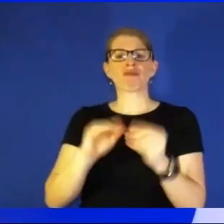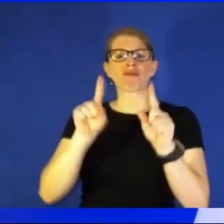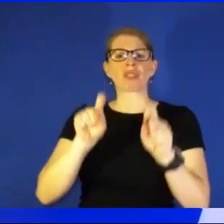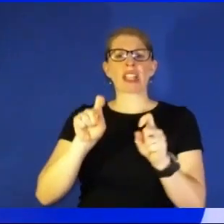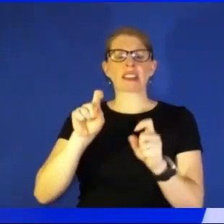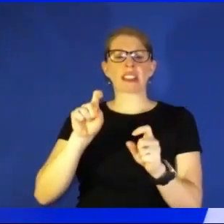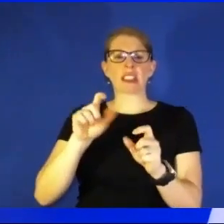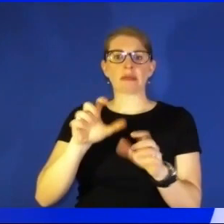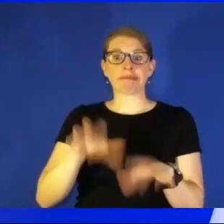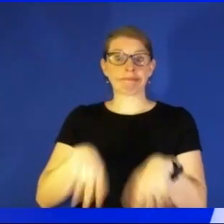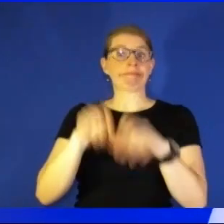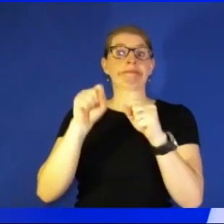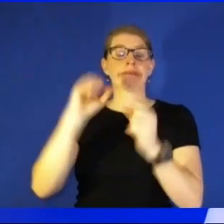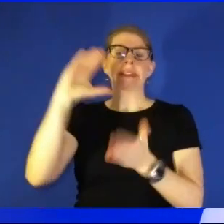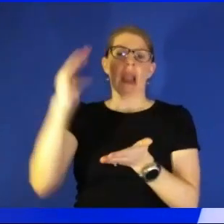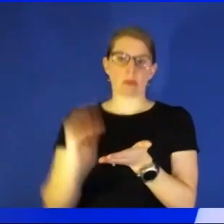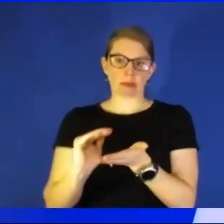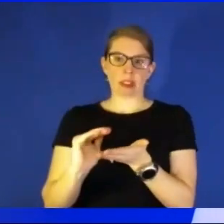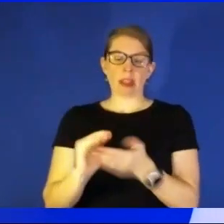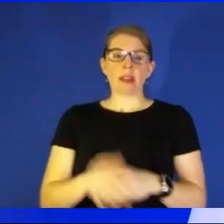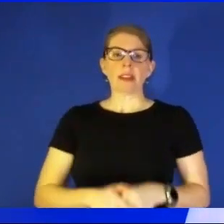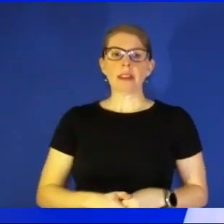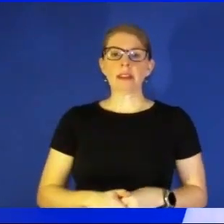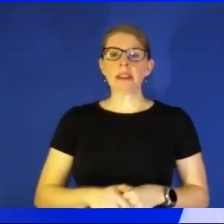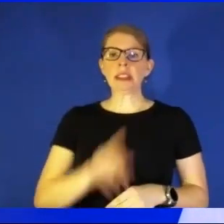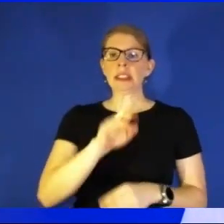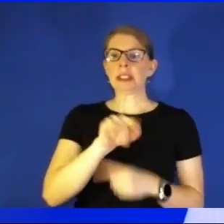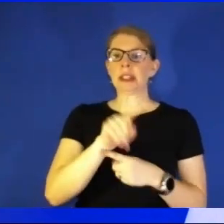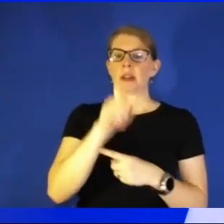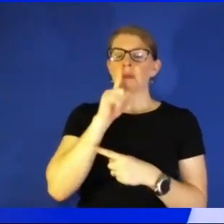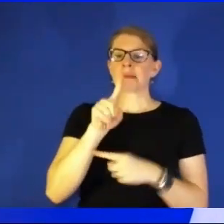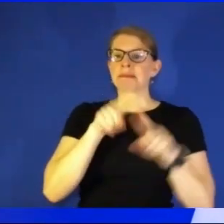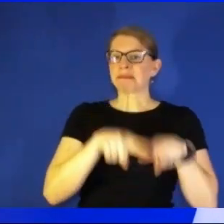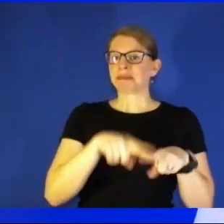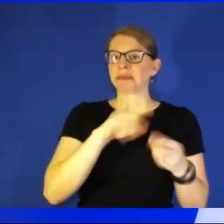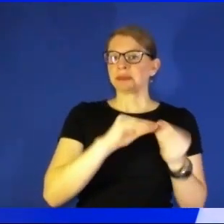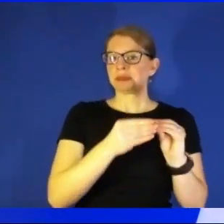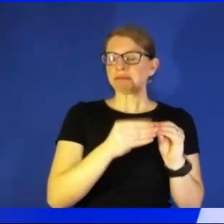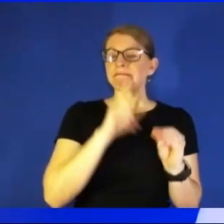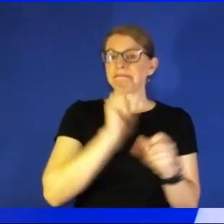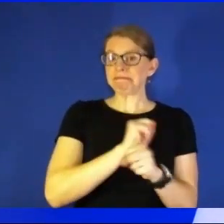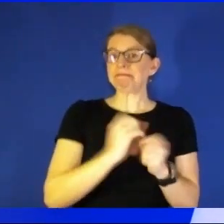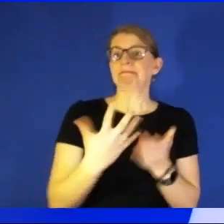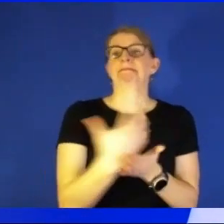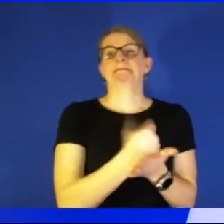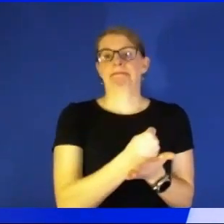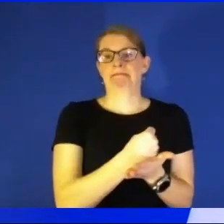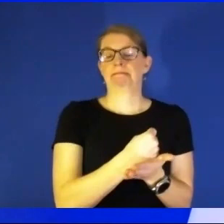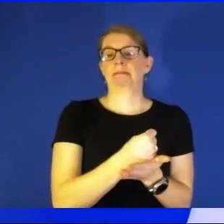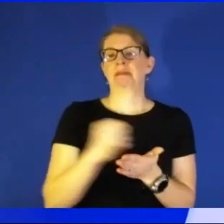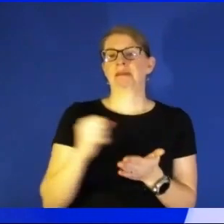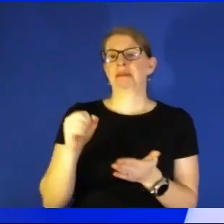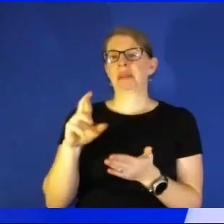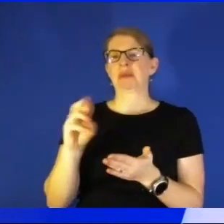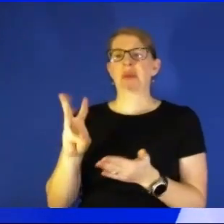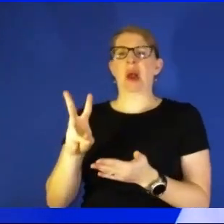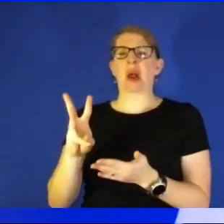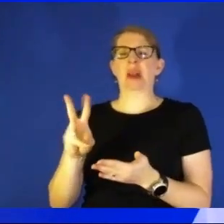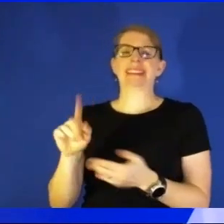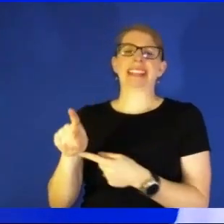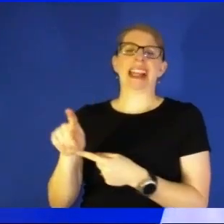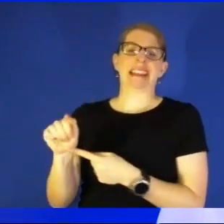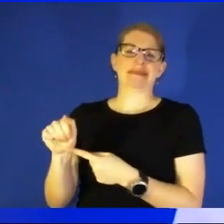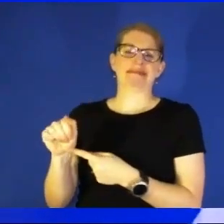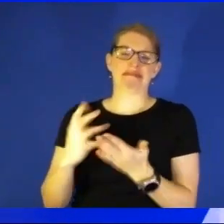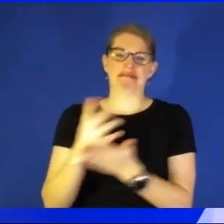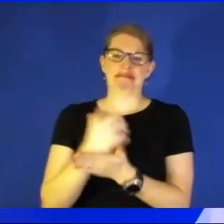based on that. The rate is going to be based on those numbers, which they have, those raw data, those raw numbers. Now,